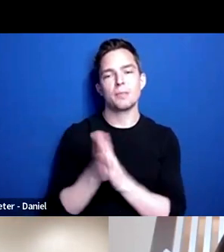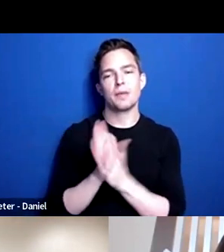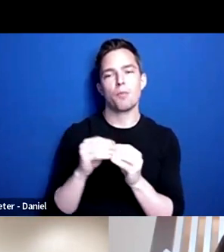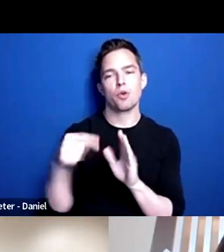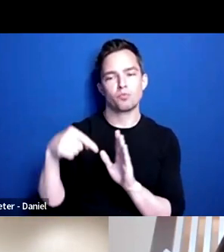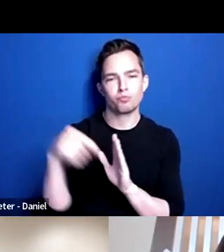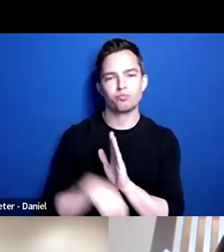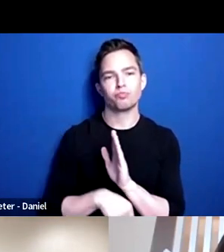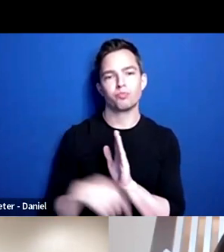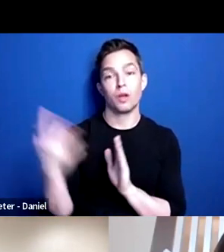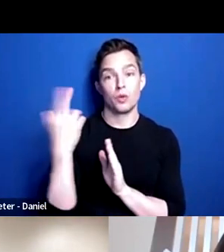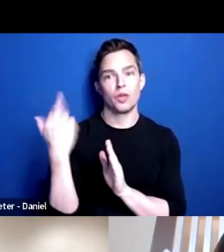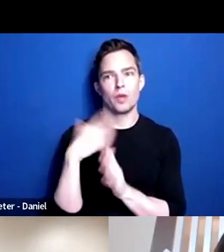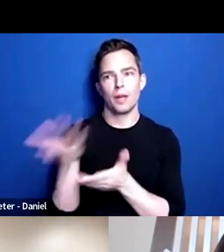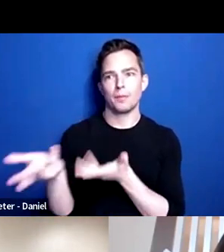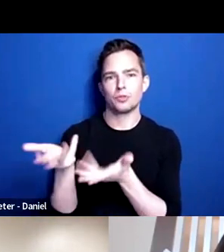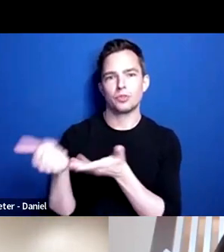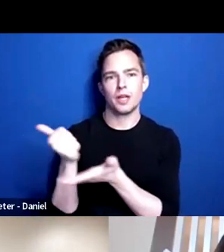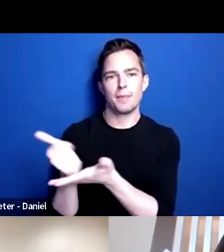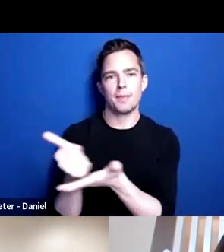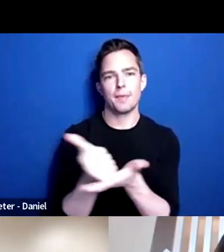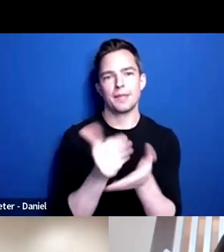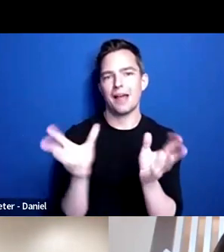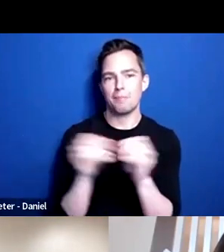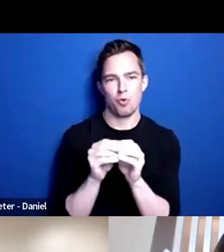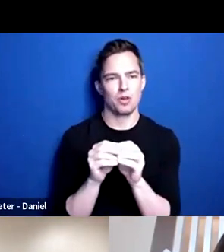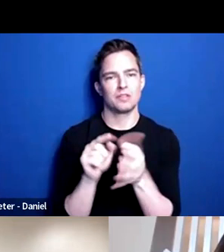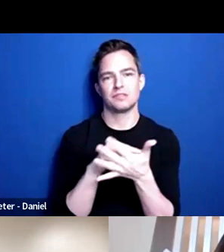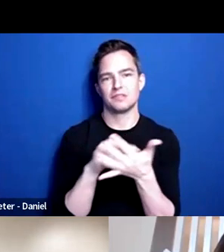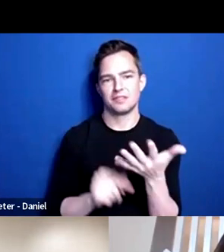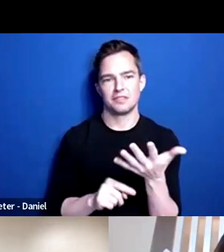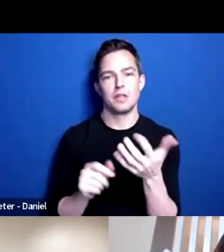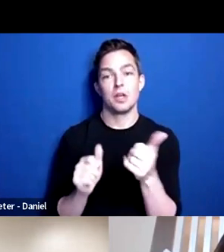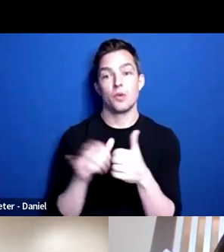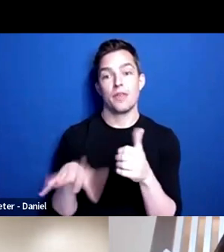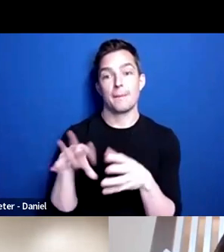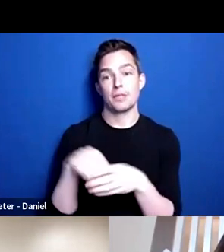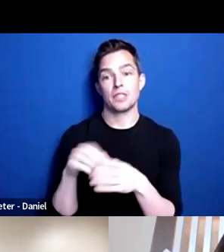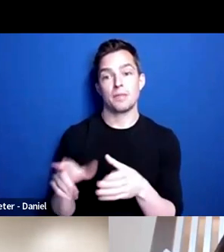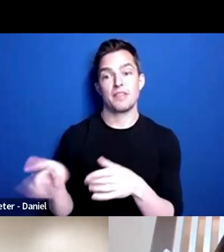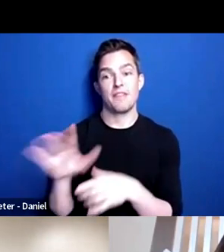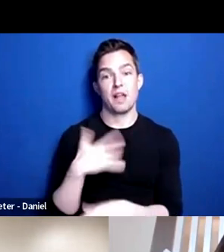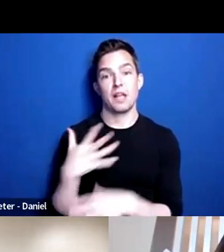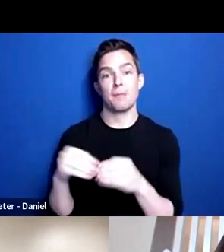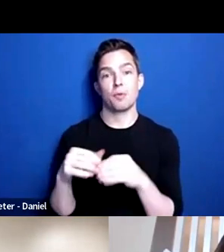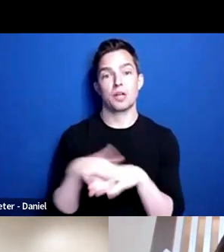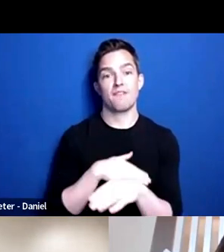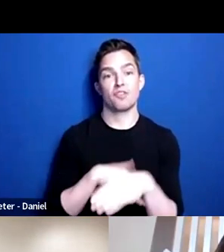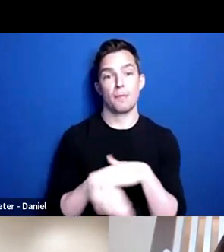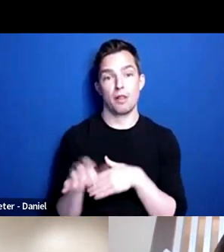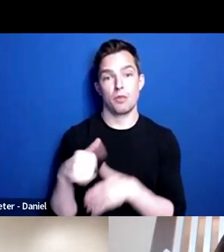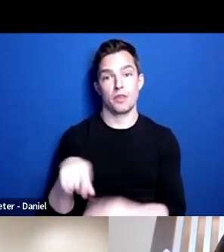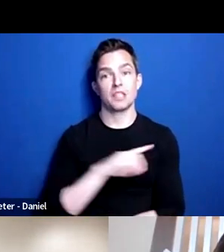only because we were able to assist with so much more. And with that, participants felt way more comfortable with